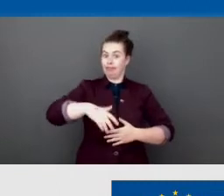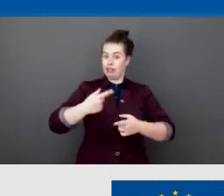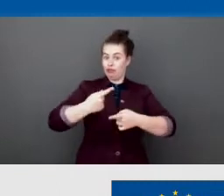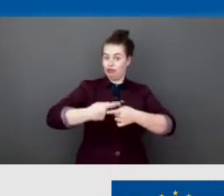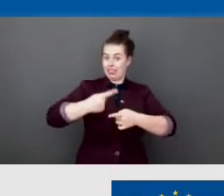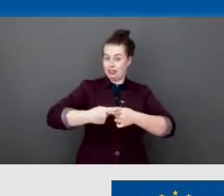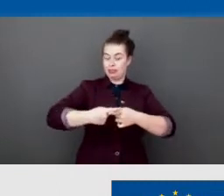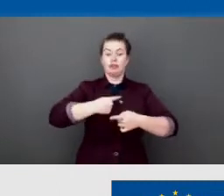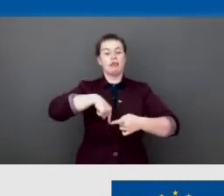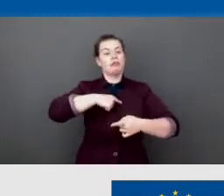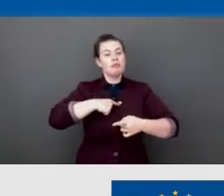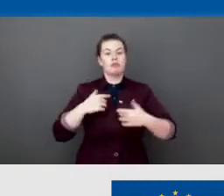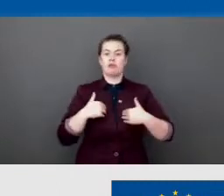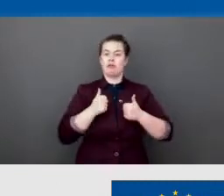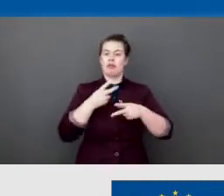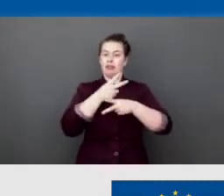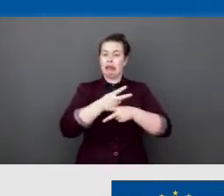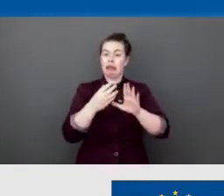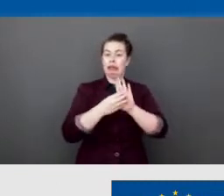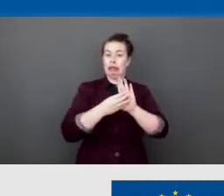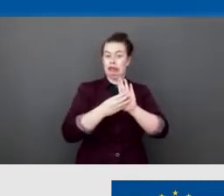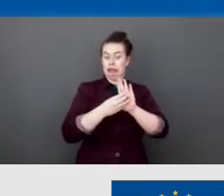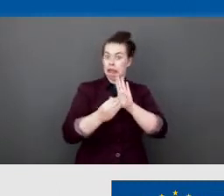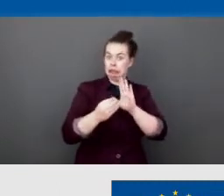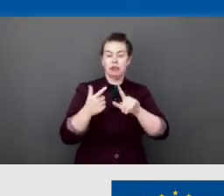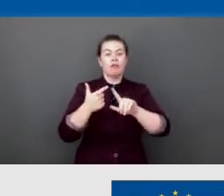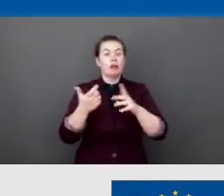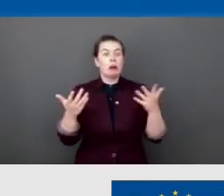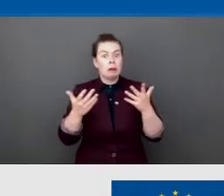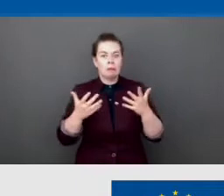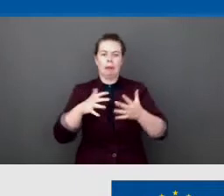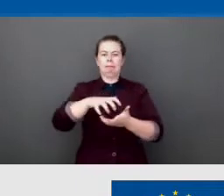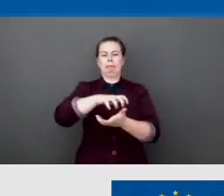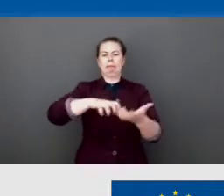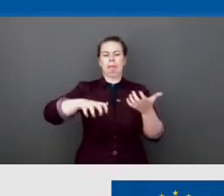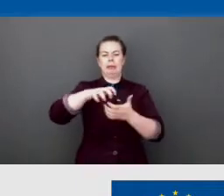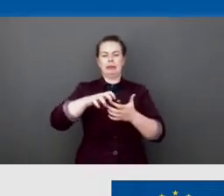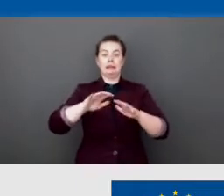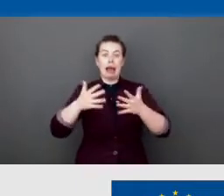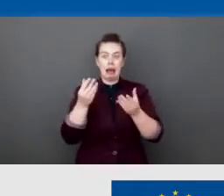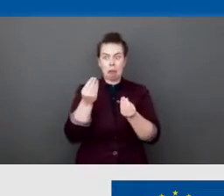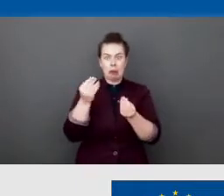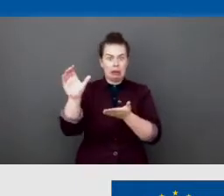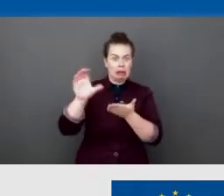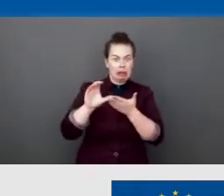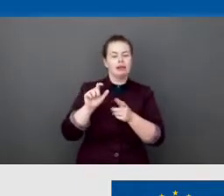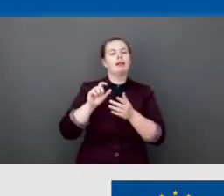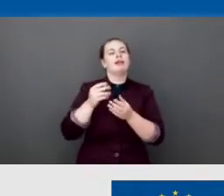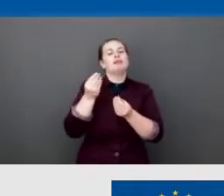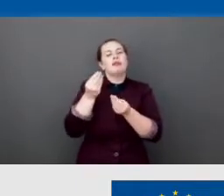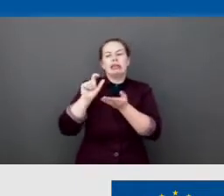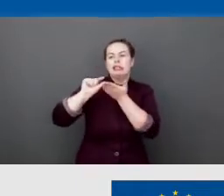The Greek health system is characterized as mixed and is based mainly on compulsory insurance. The Greek system